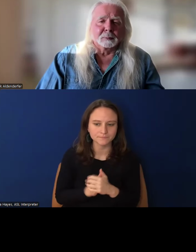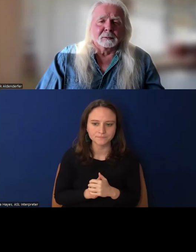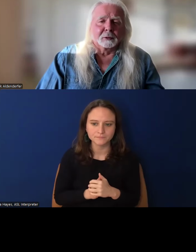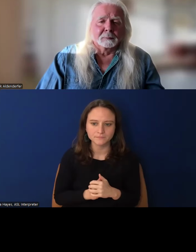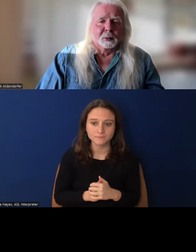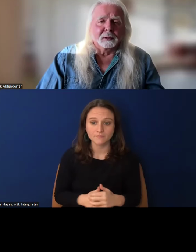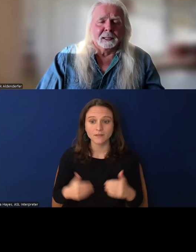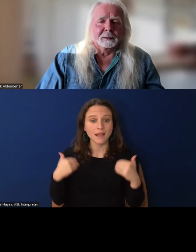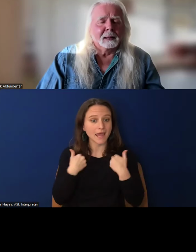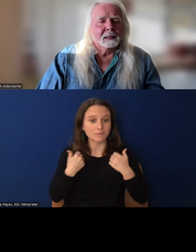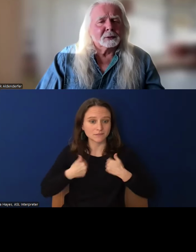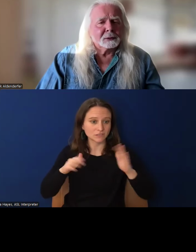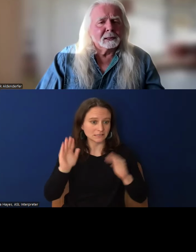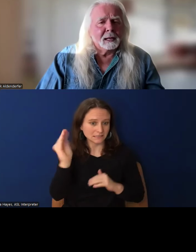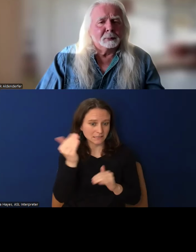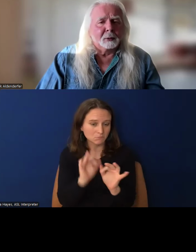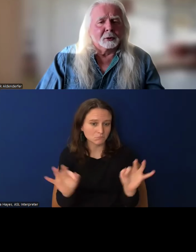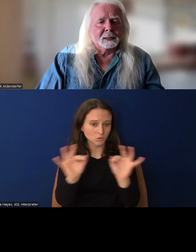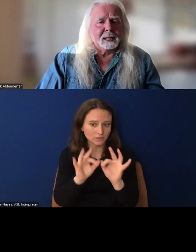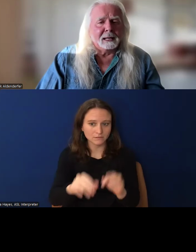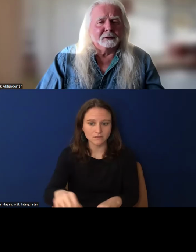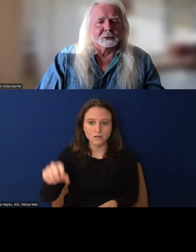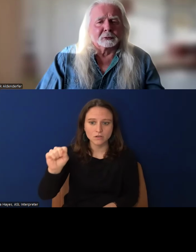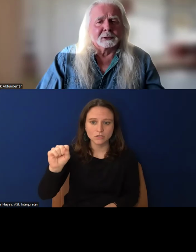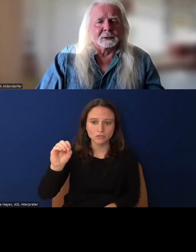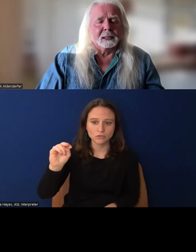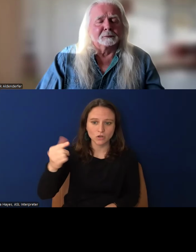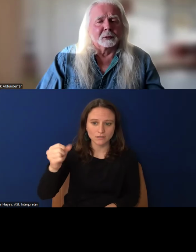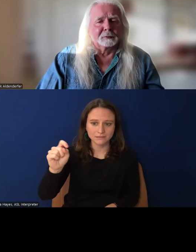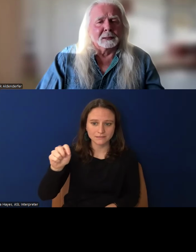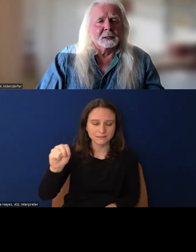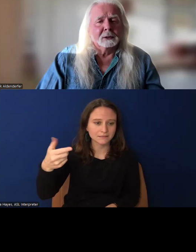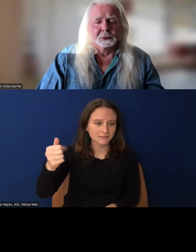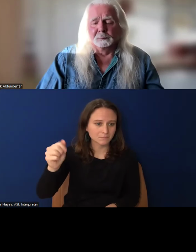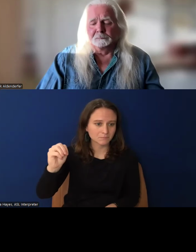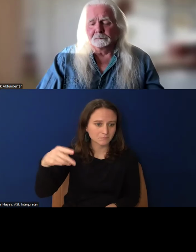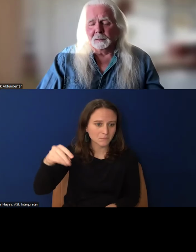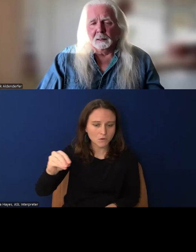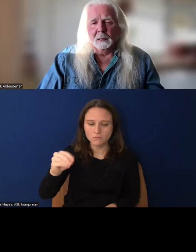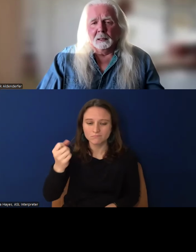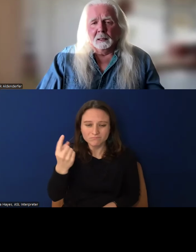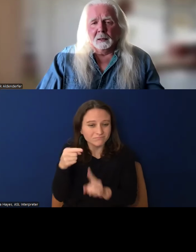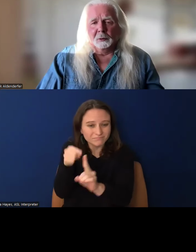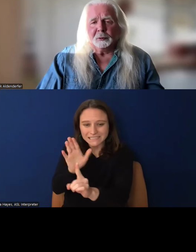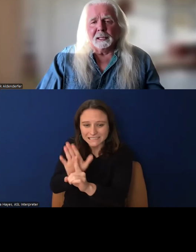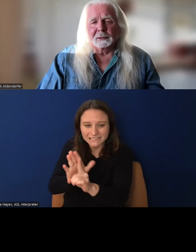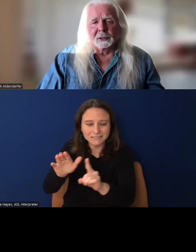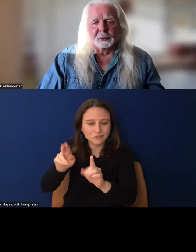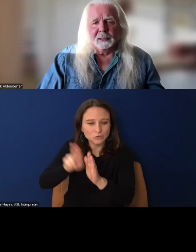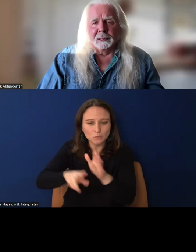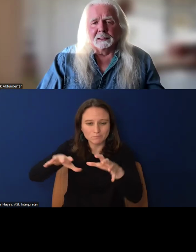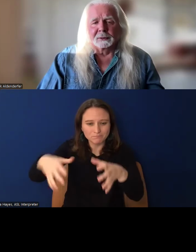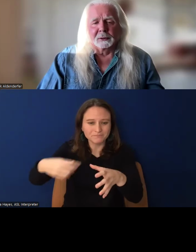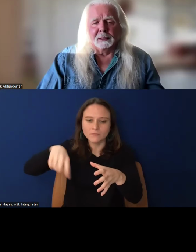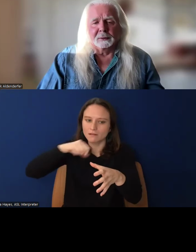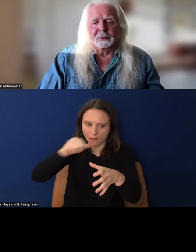looks to be very important here. Songtsen Gampo, though, didn't have any trenches in front of his tomb. Other kings, though,